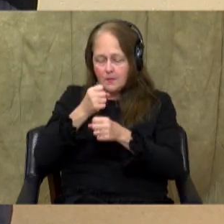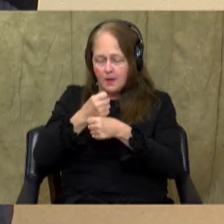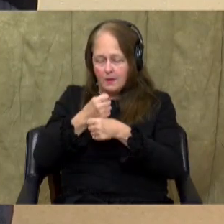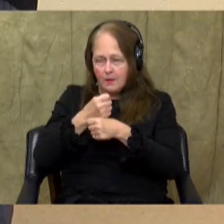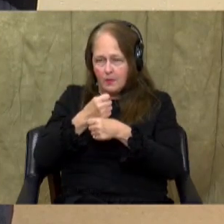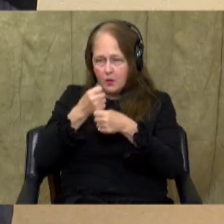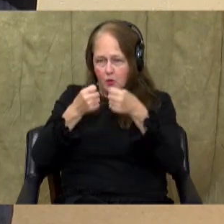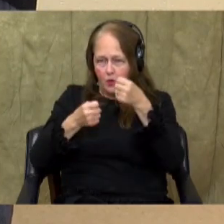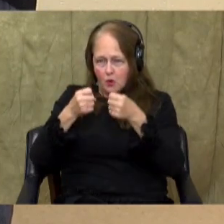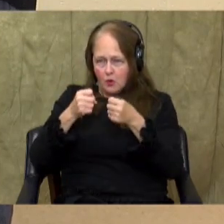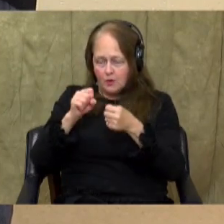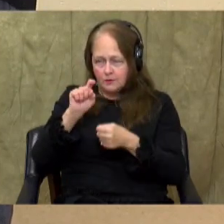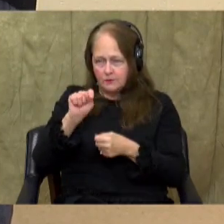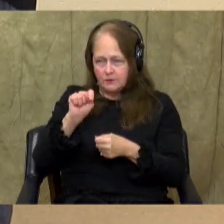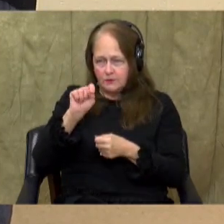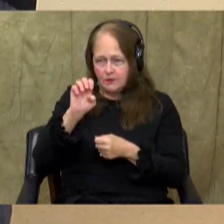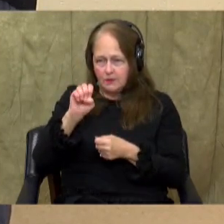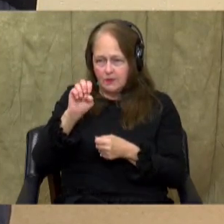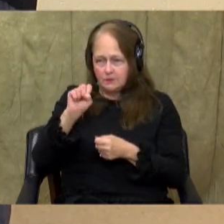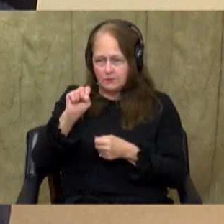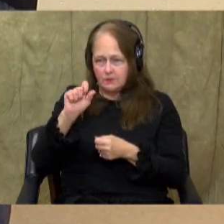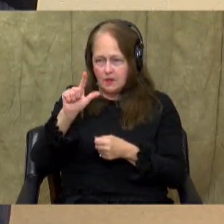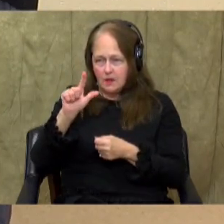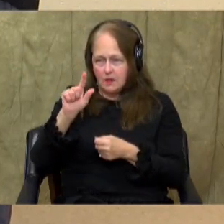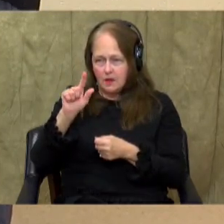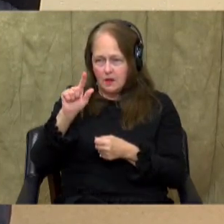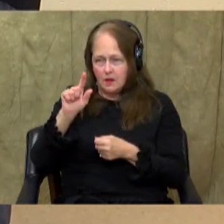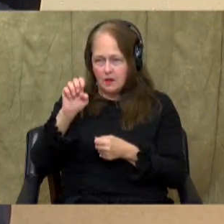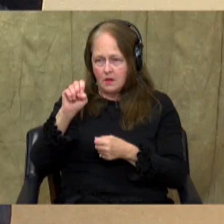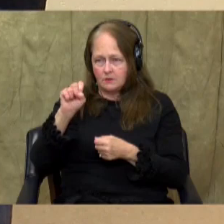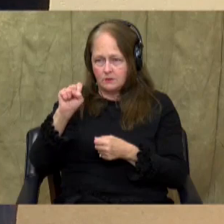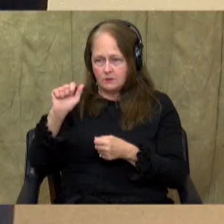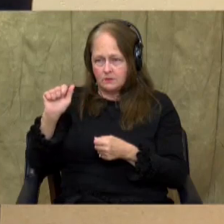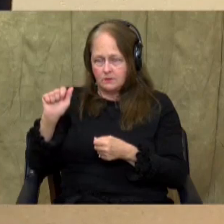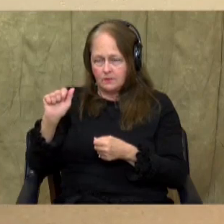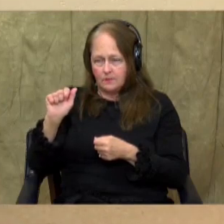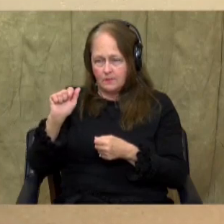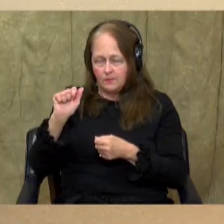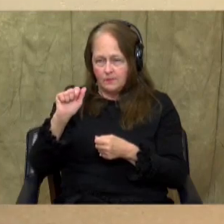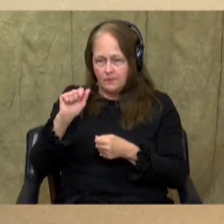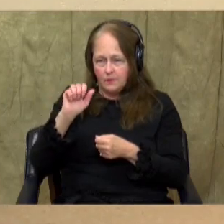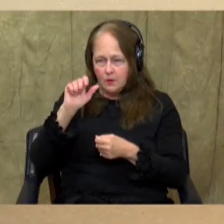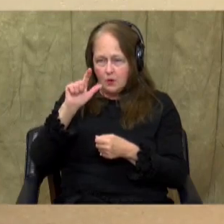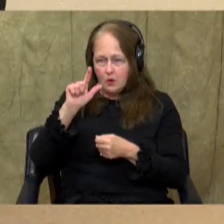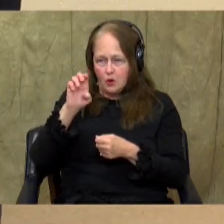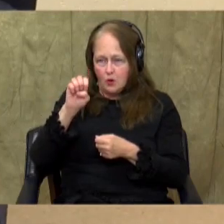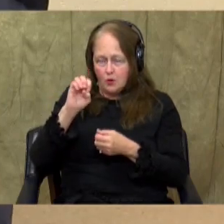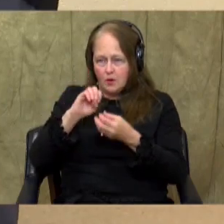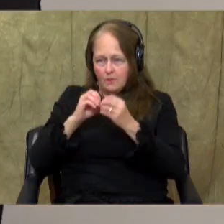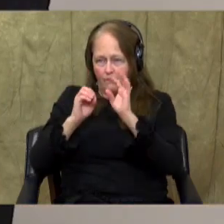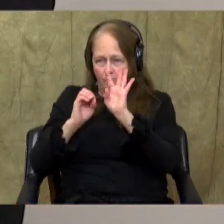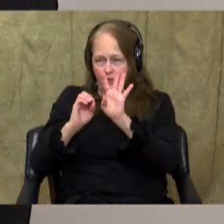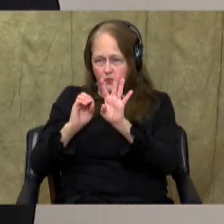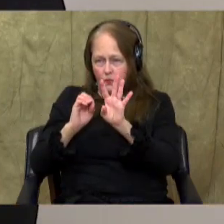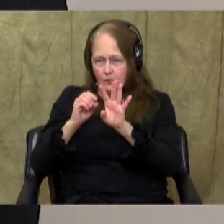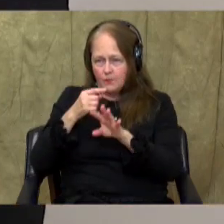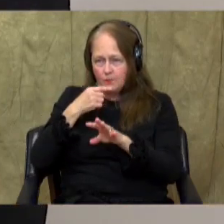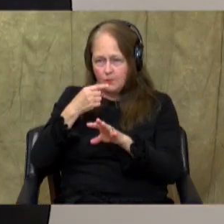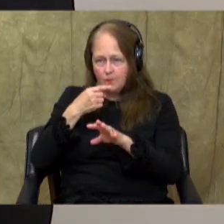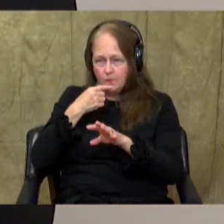know something about that. If not, let's go to clue number 4. Clue number 4